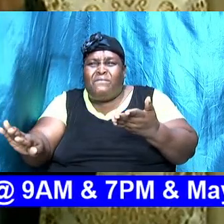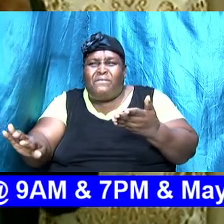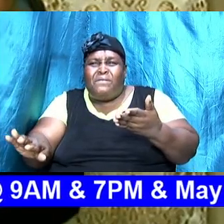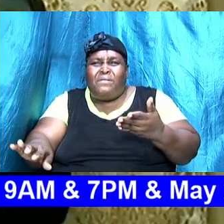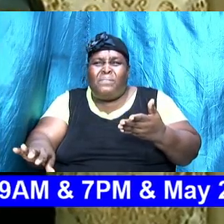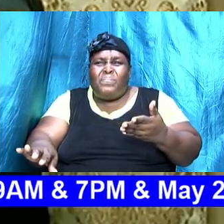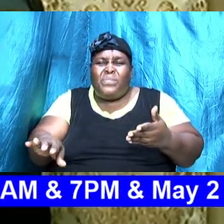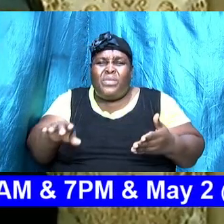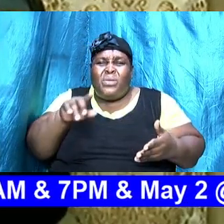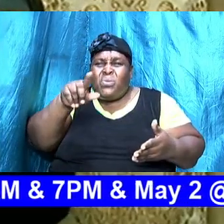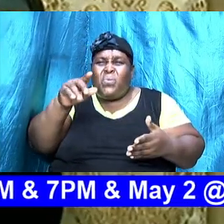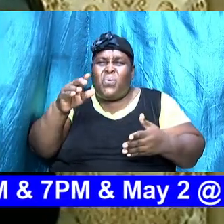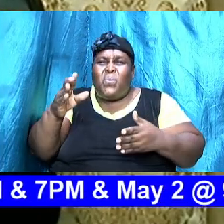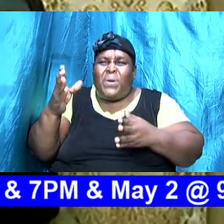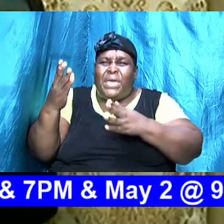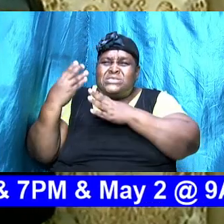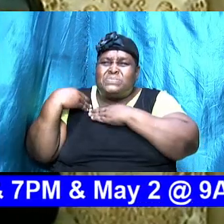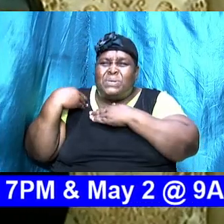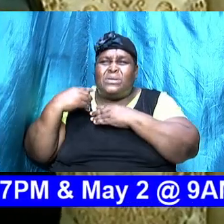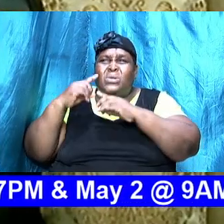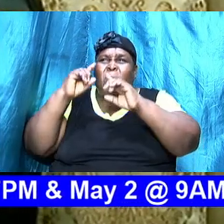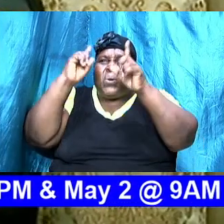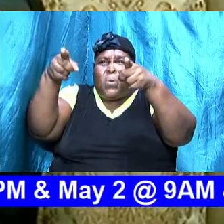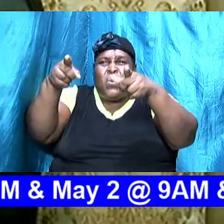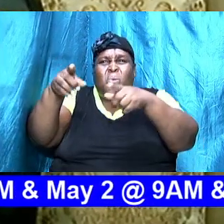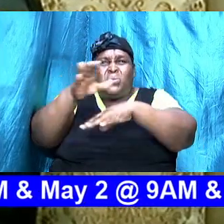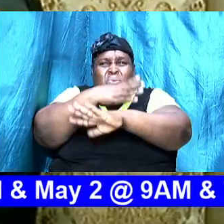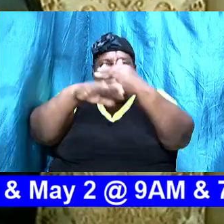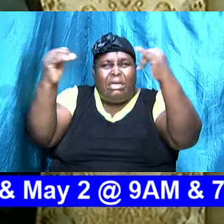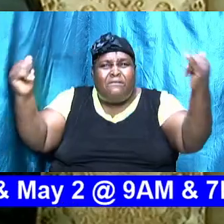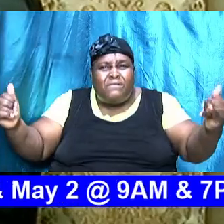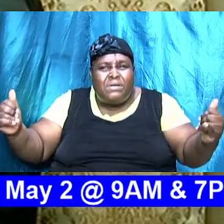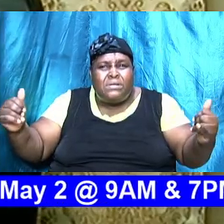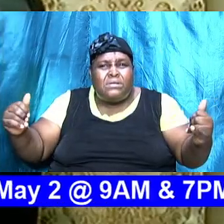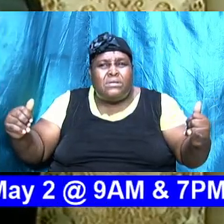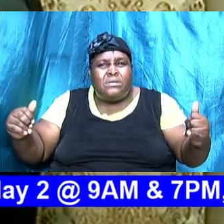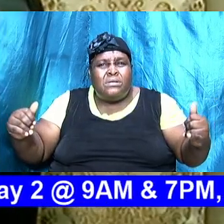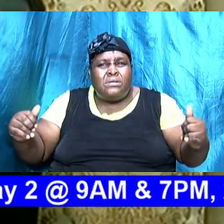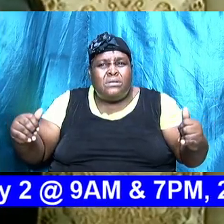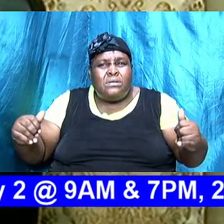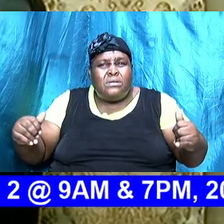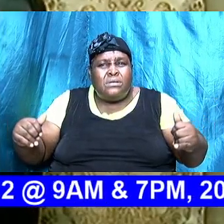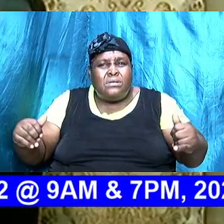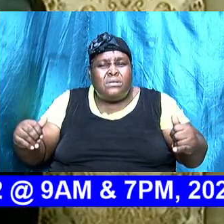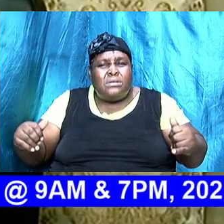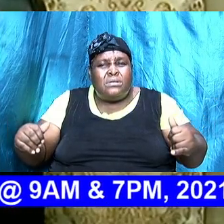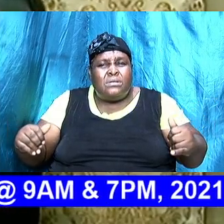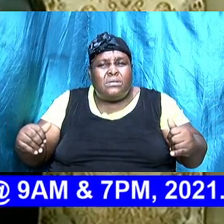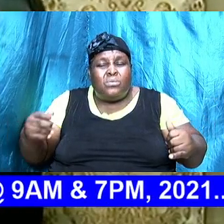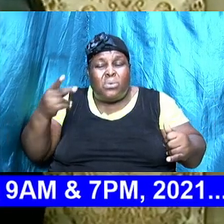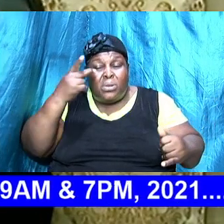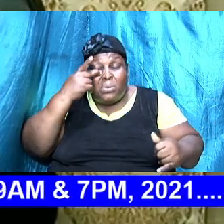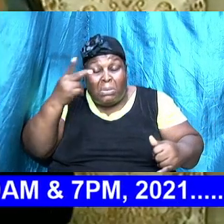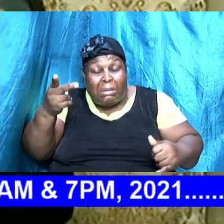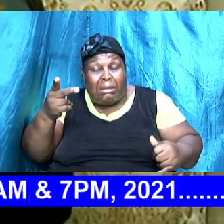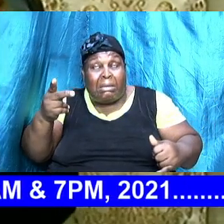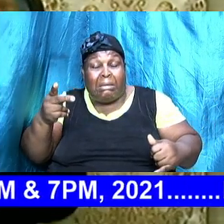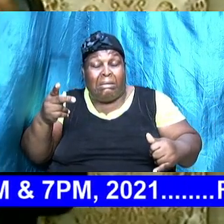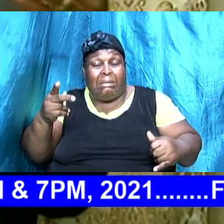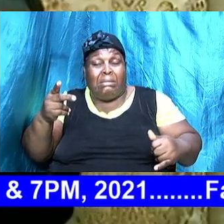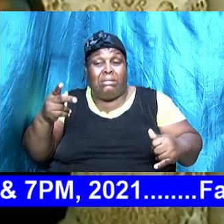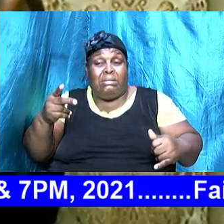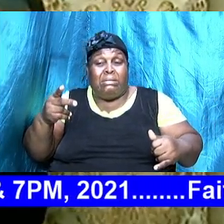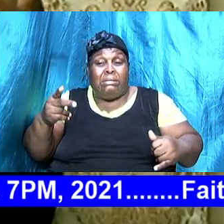Do you expect to make it in the rapture? So we're looking at this marriage thing and we're looking at our